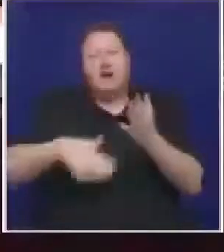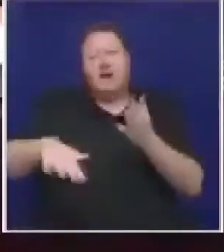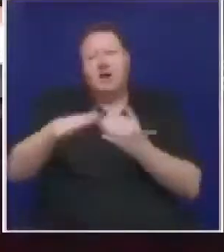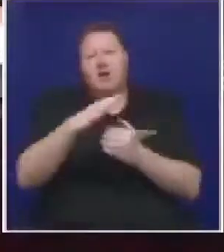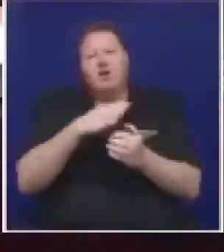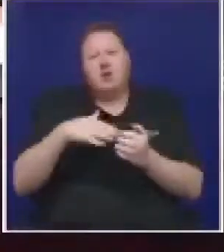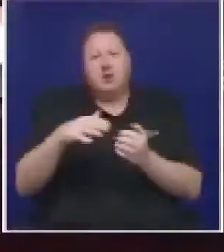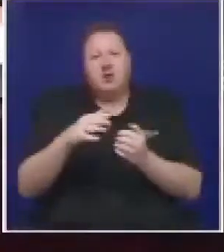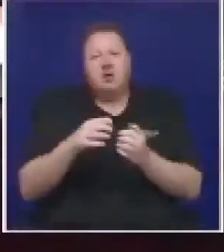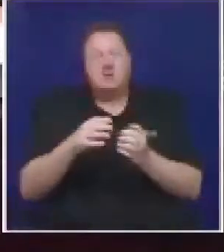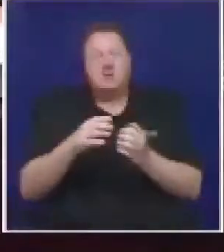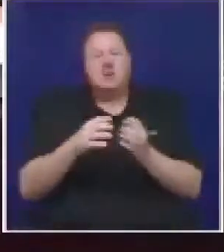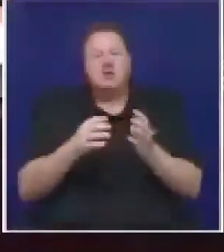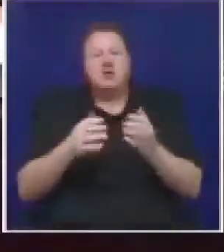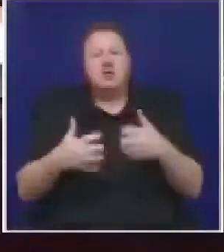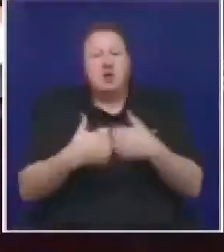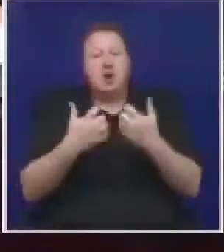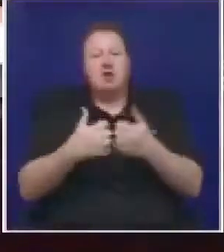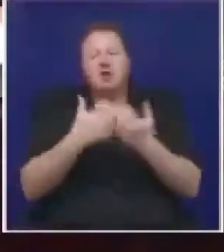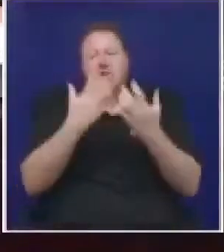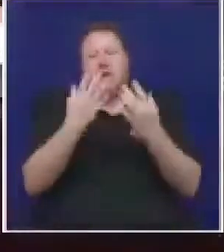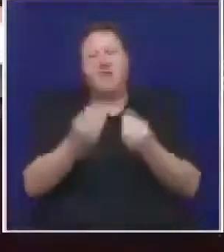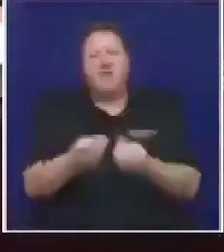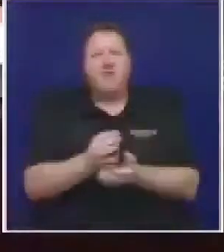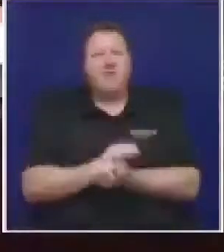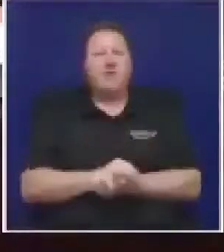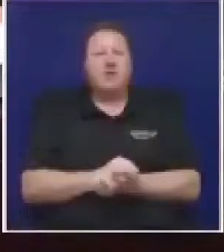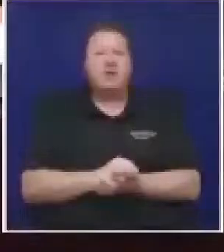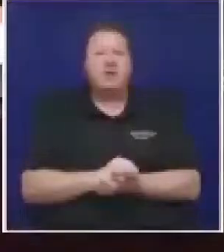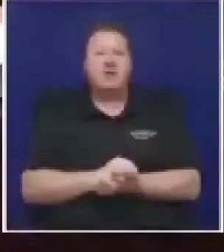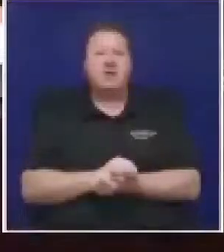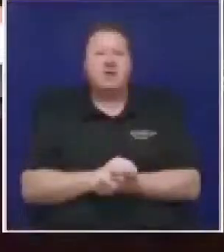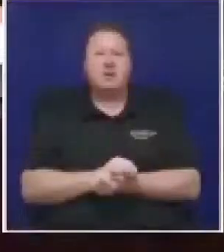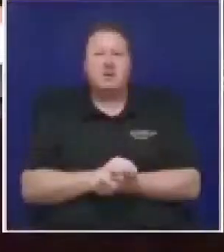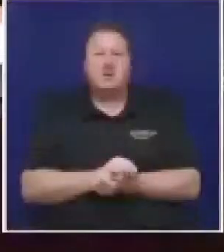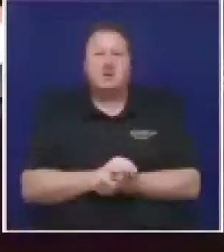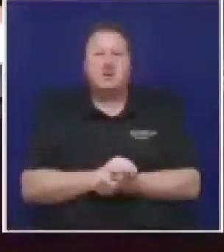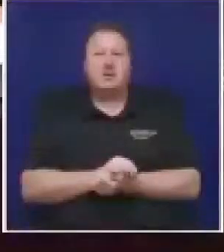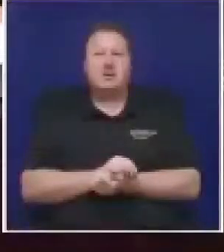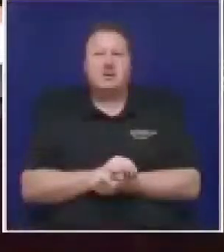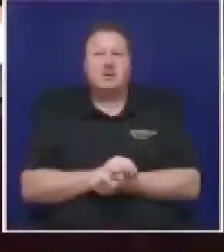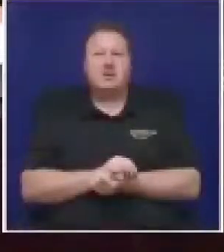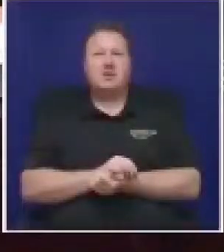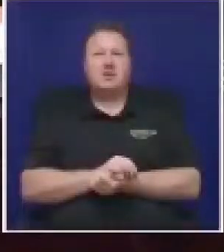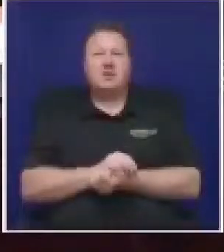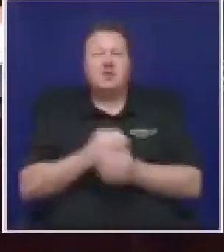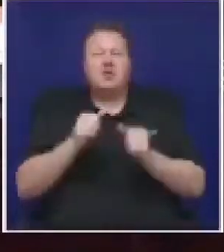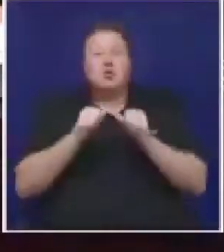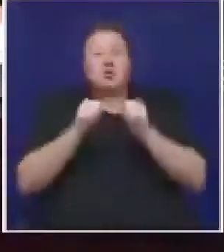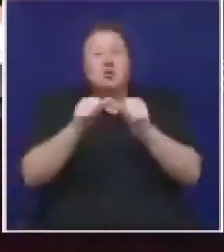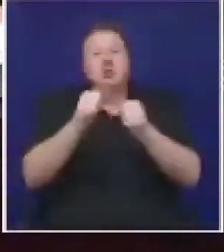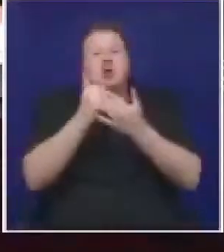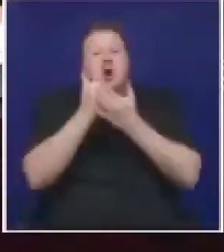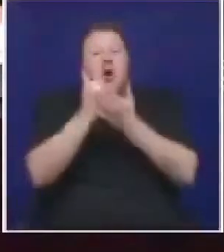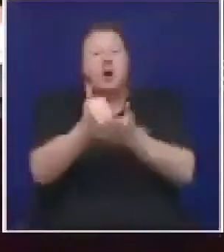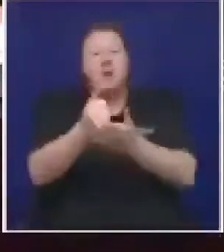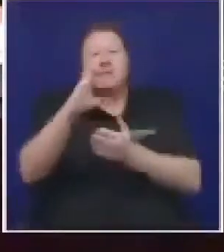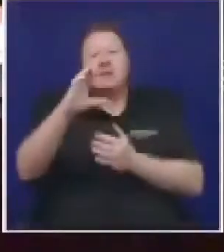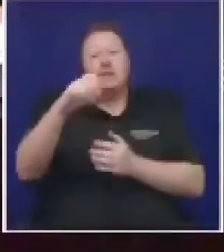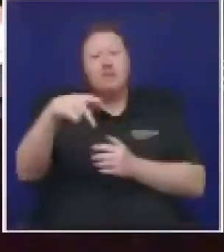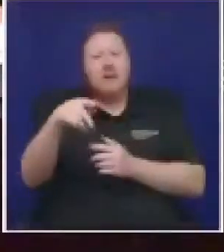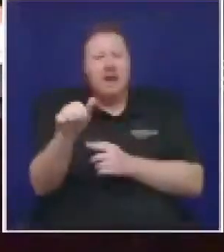have been challenges. So we're going to continue to assist CPAs, including with